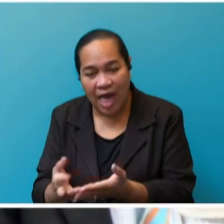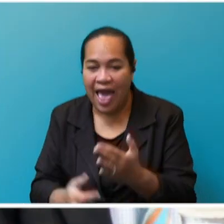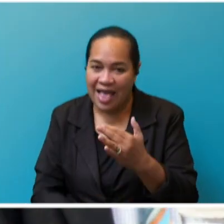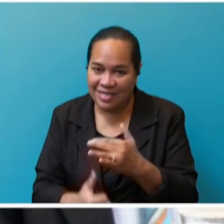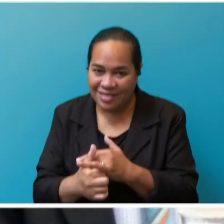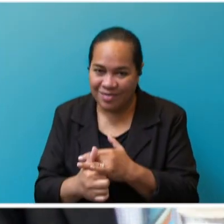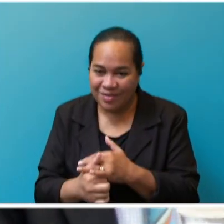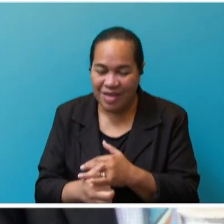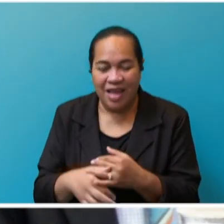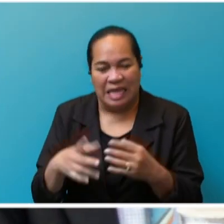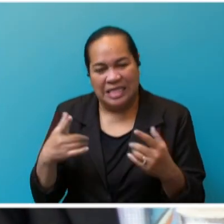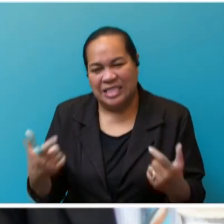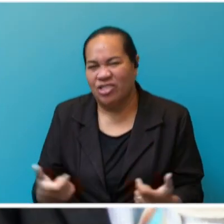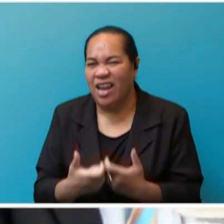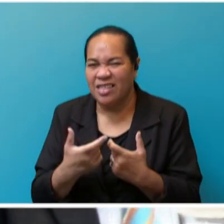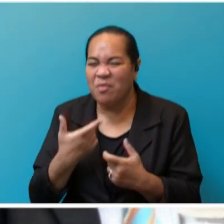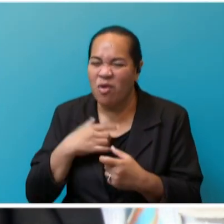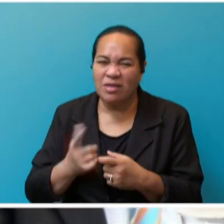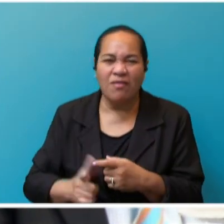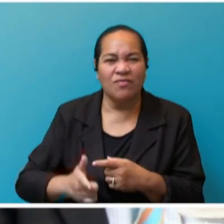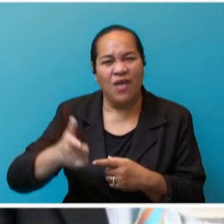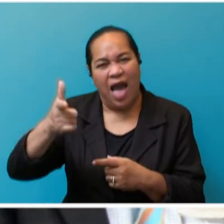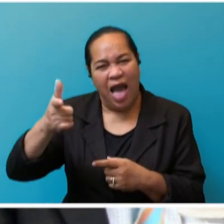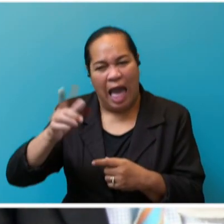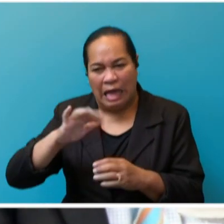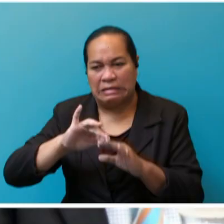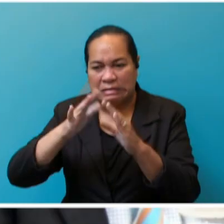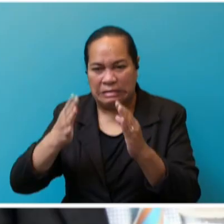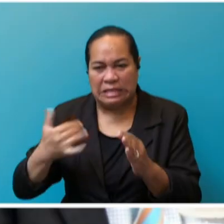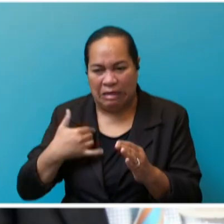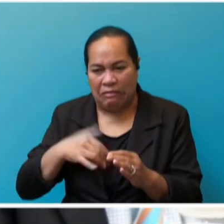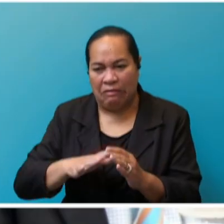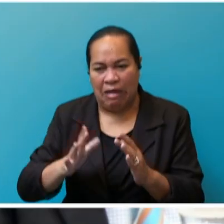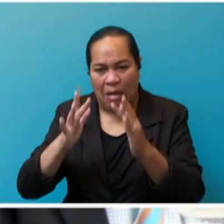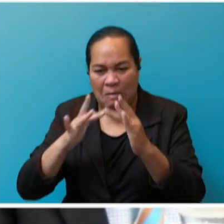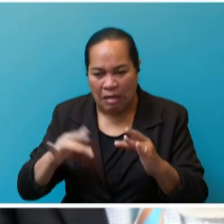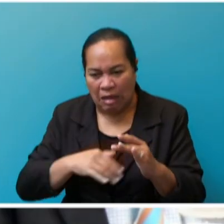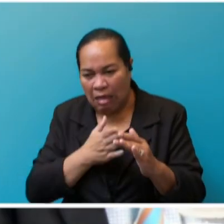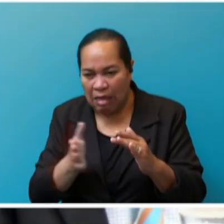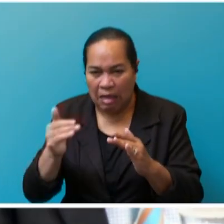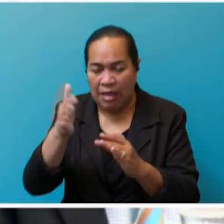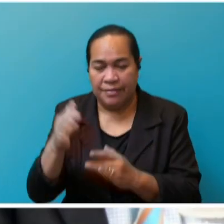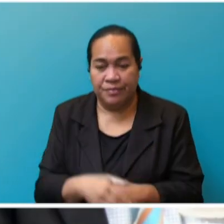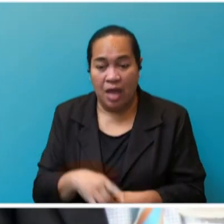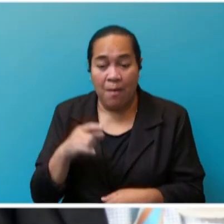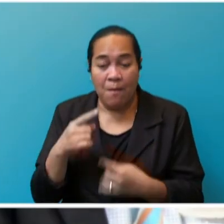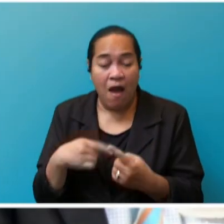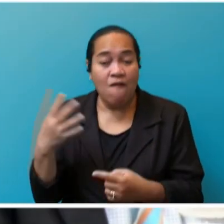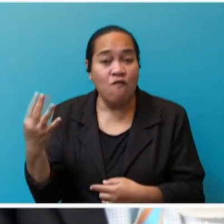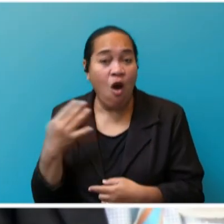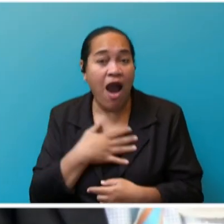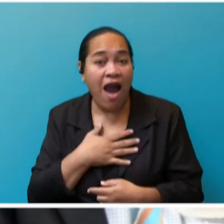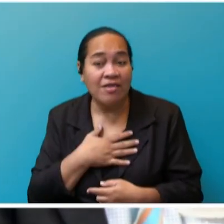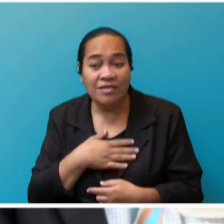often be a challenge due to distance and geography. Over the course of the 3 days, About 400 individuals from 29